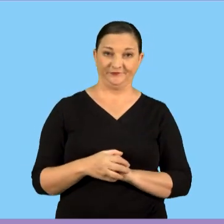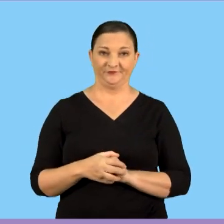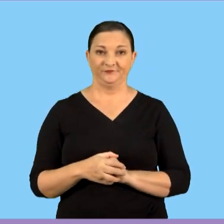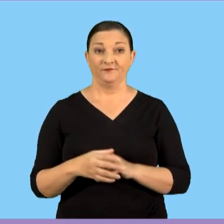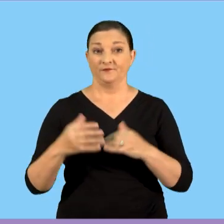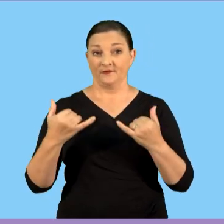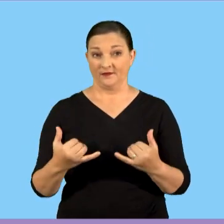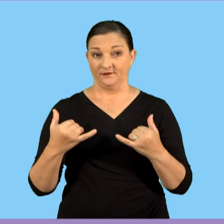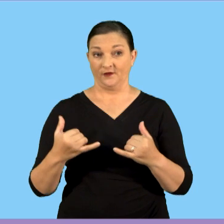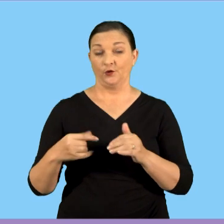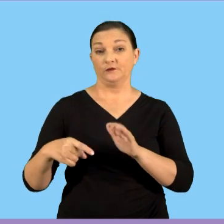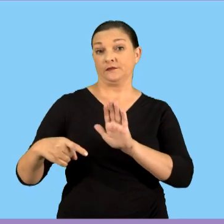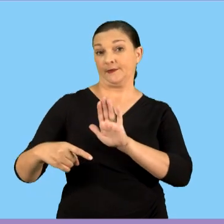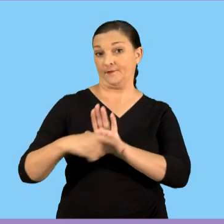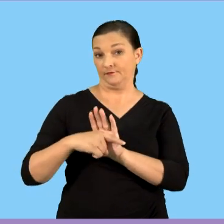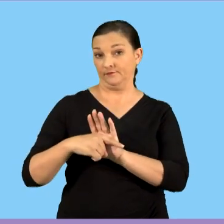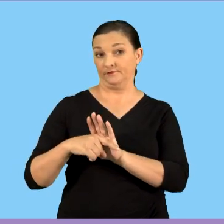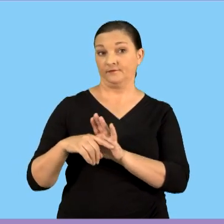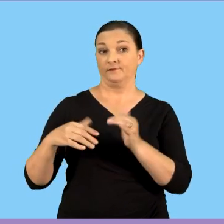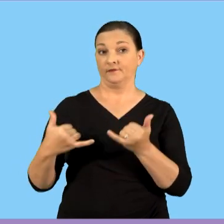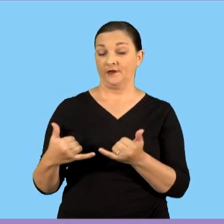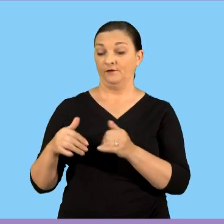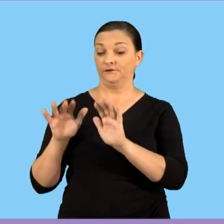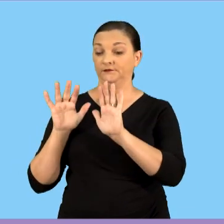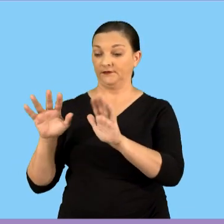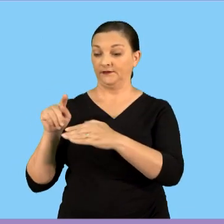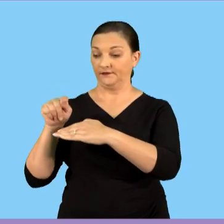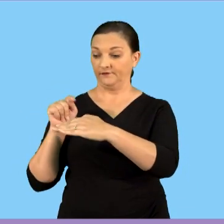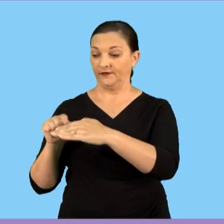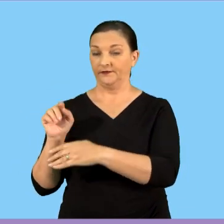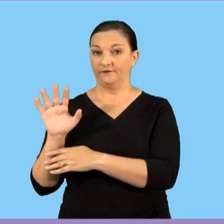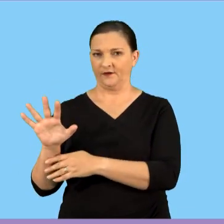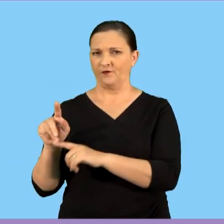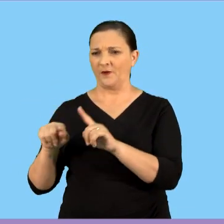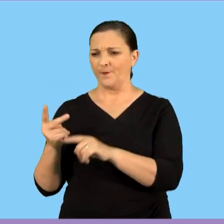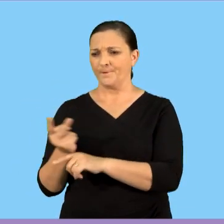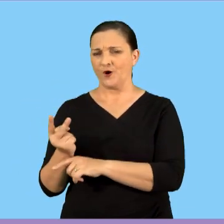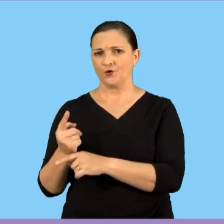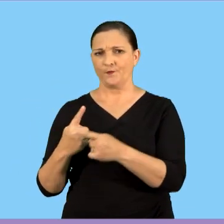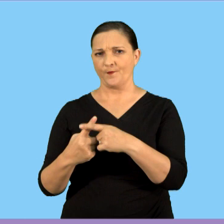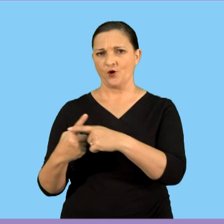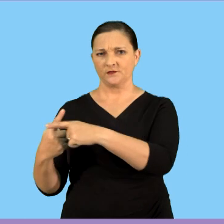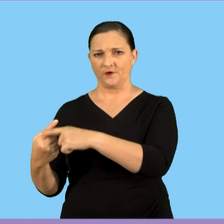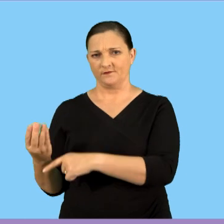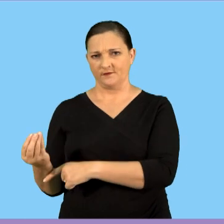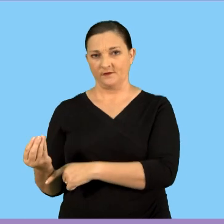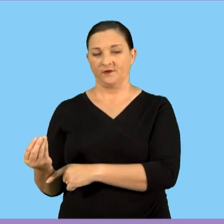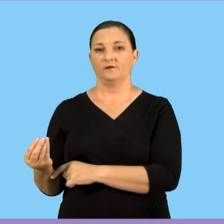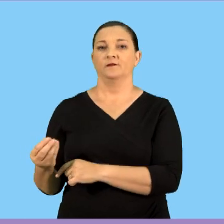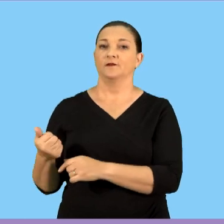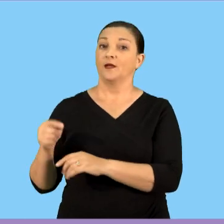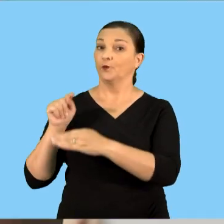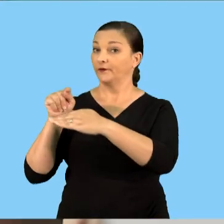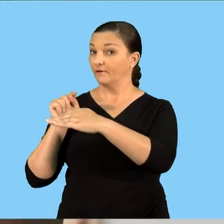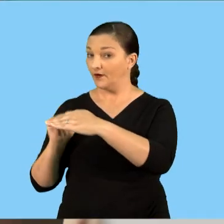So that is negative 60 there. We are going to subtract 10 divided by 5. It's two